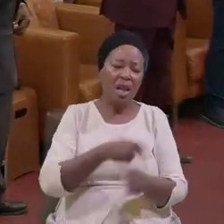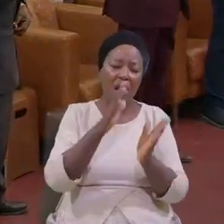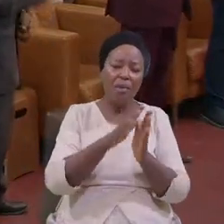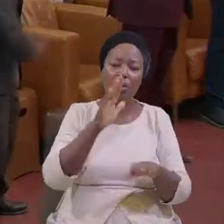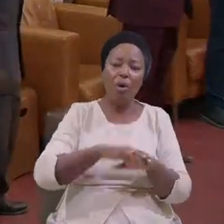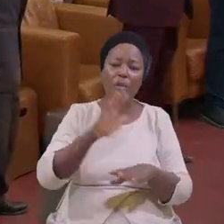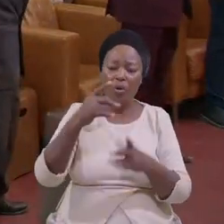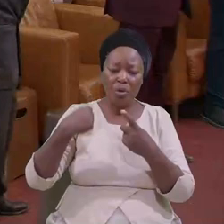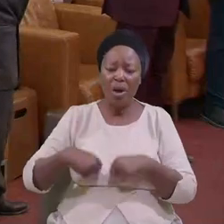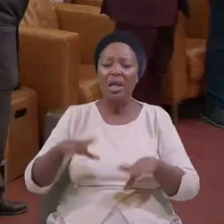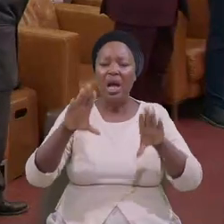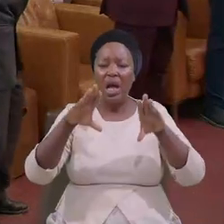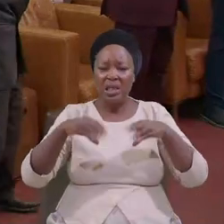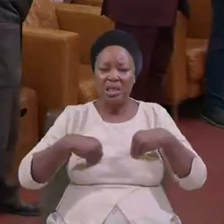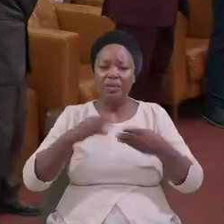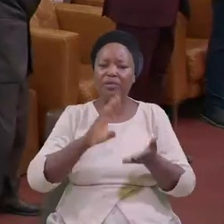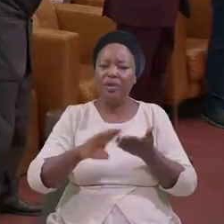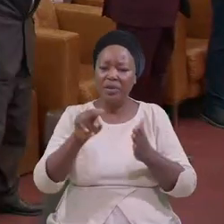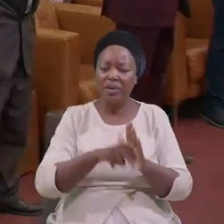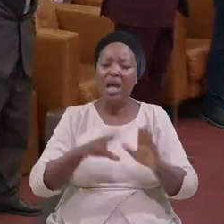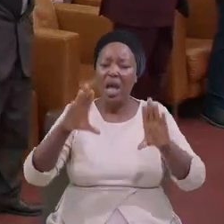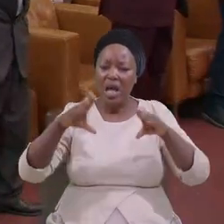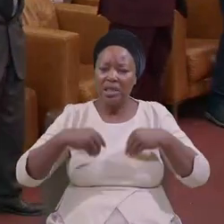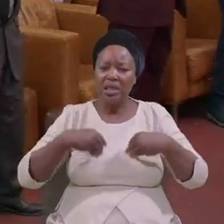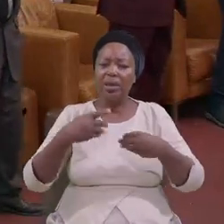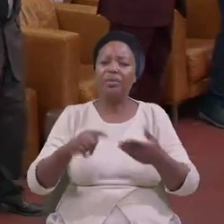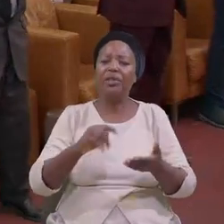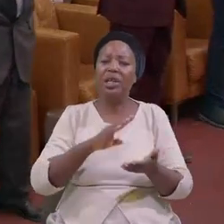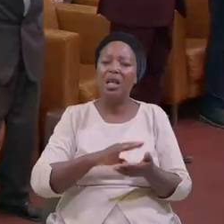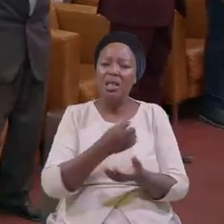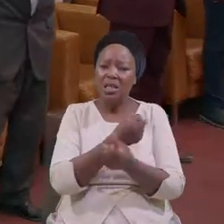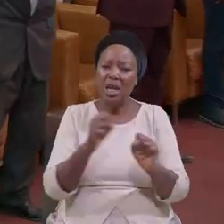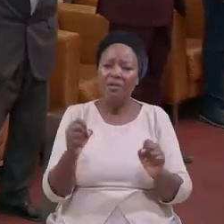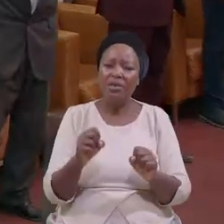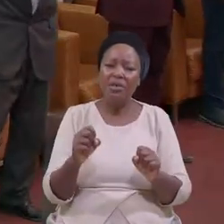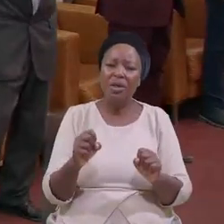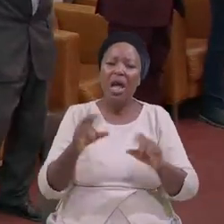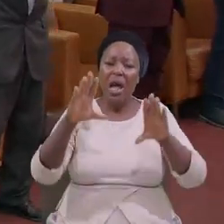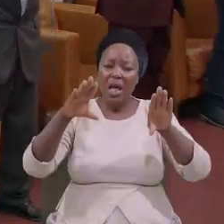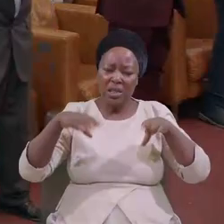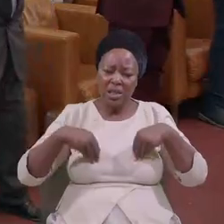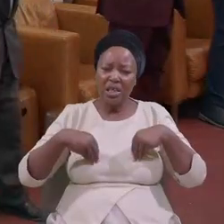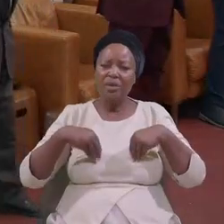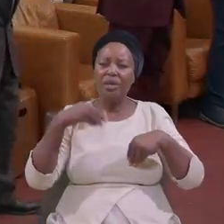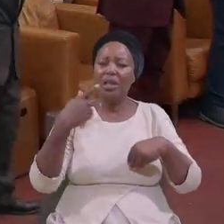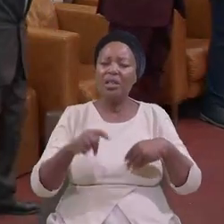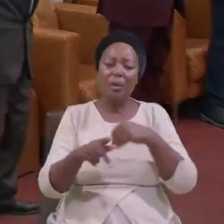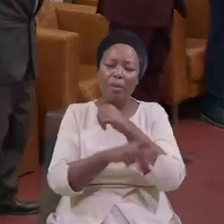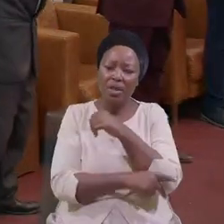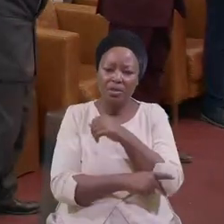forgiveness. Accept the pardon. Accept the salvation. Accept the